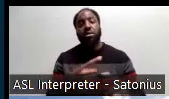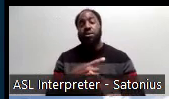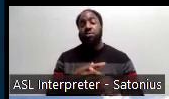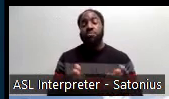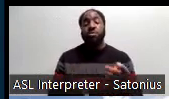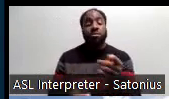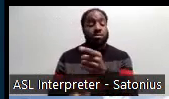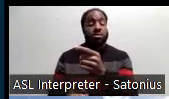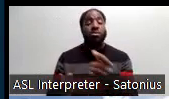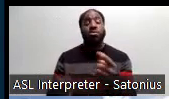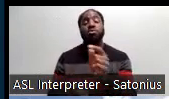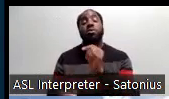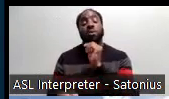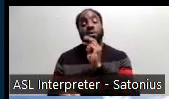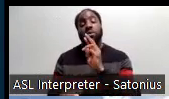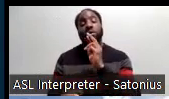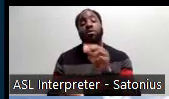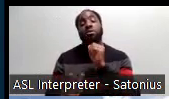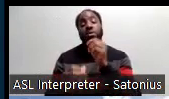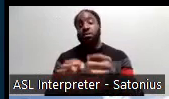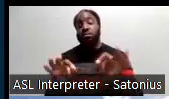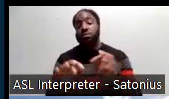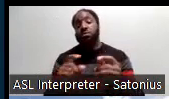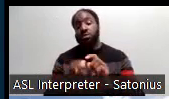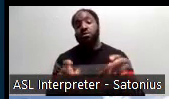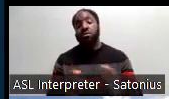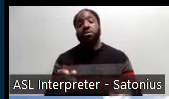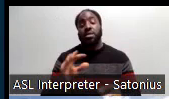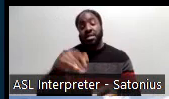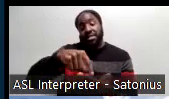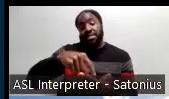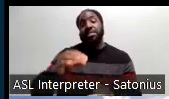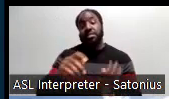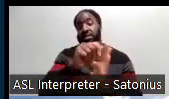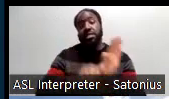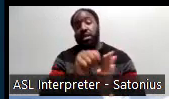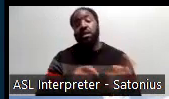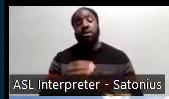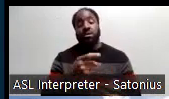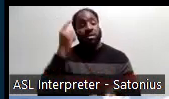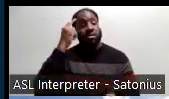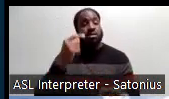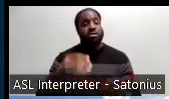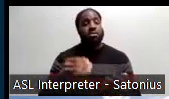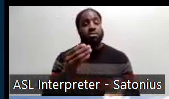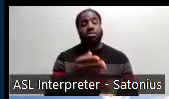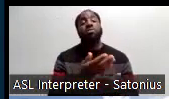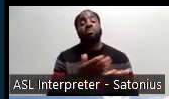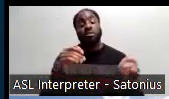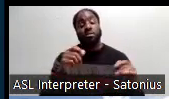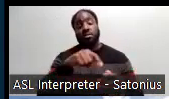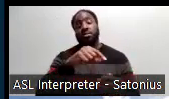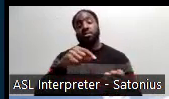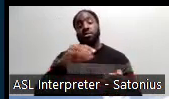as well. And lastly, even in this tight fiscal time, there are some things that I think this community can be proud of and point